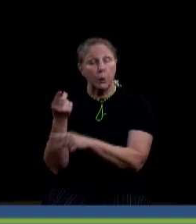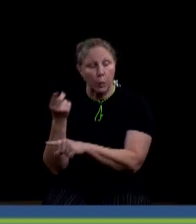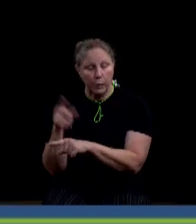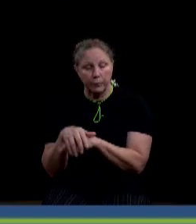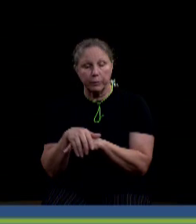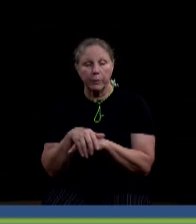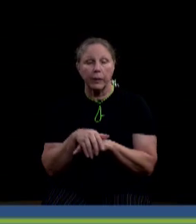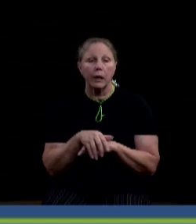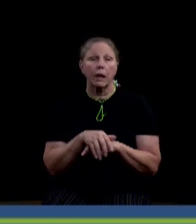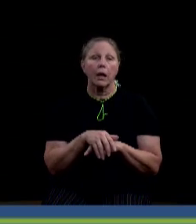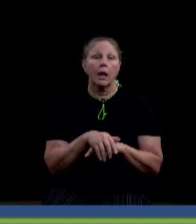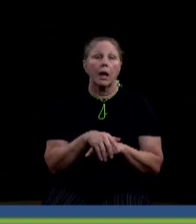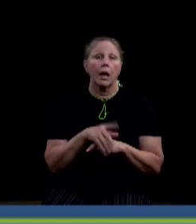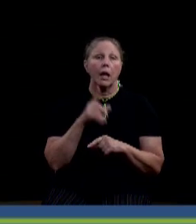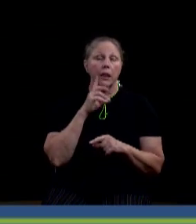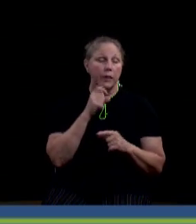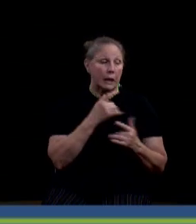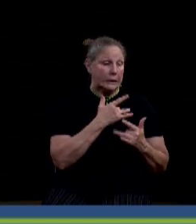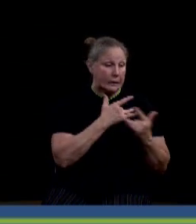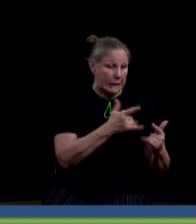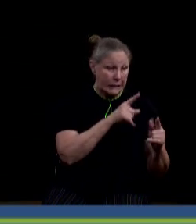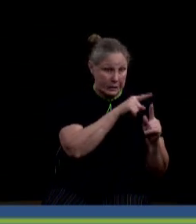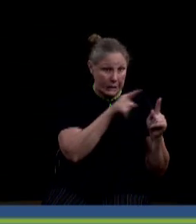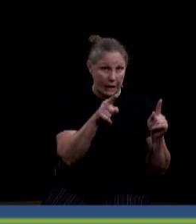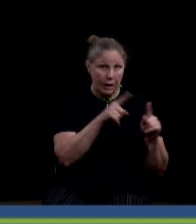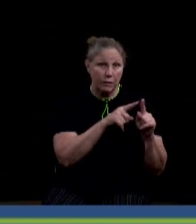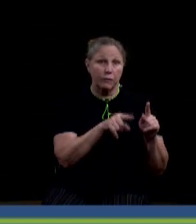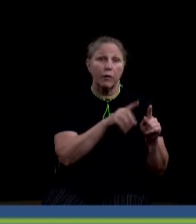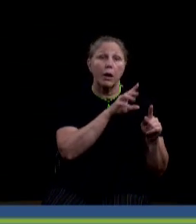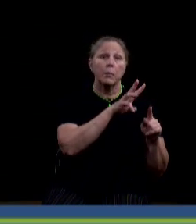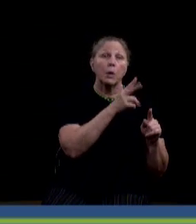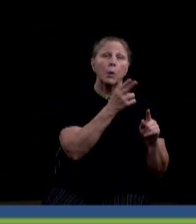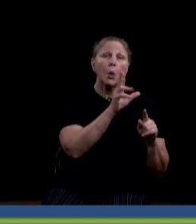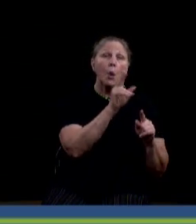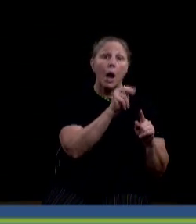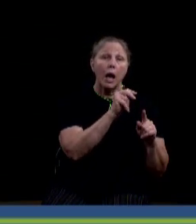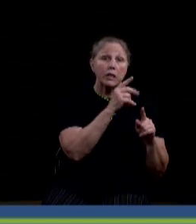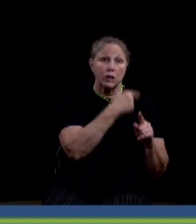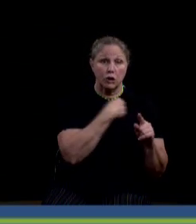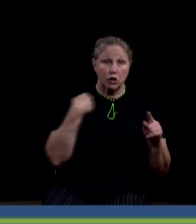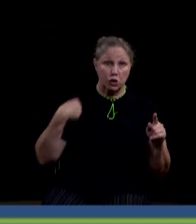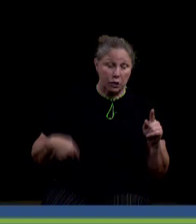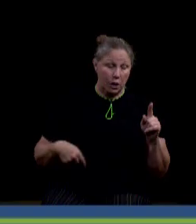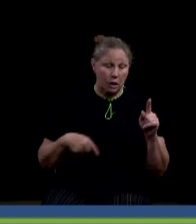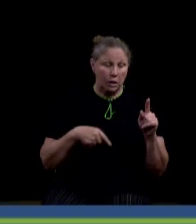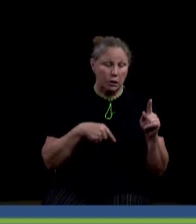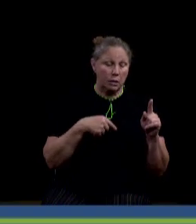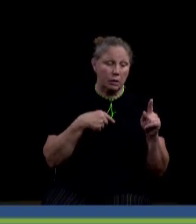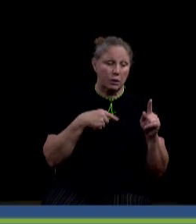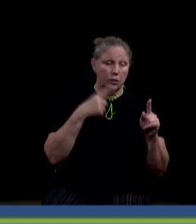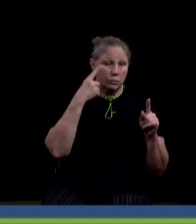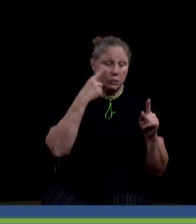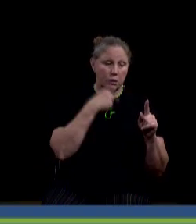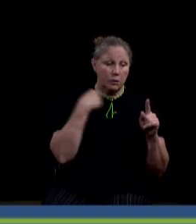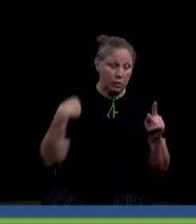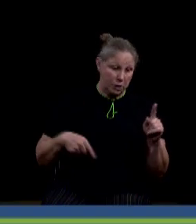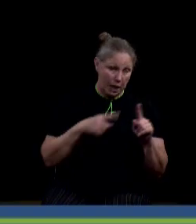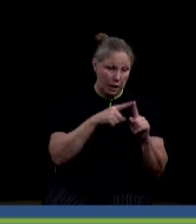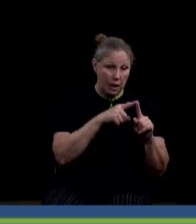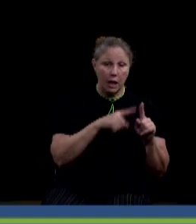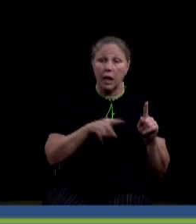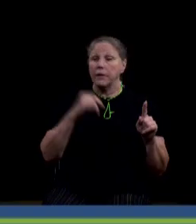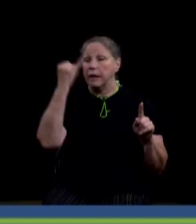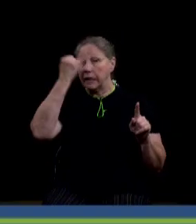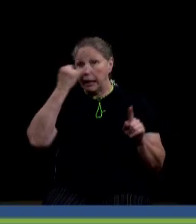the Wuhan, China, the Italy, and New York City, looking at the